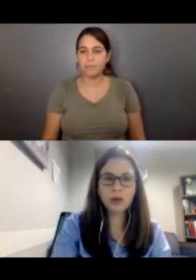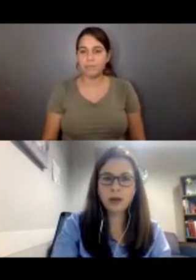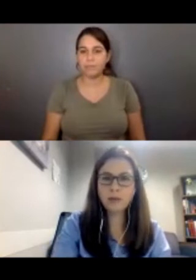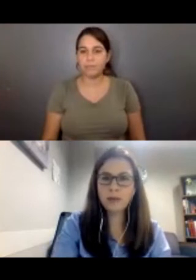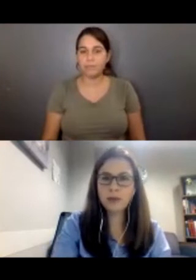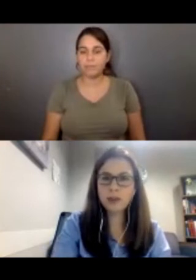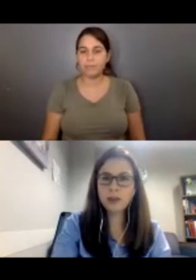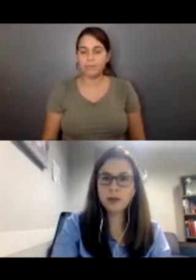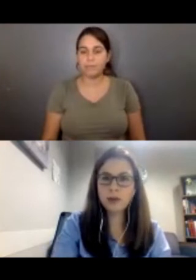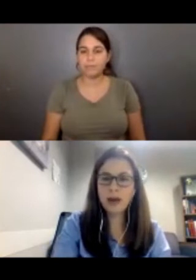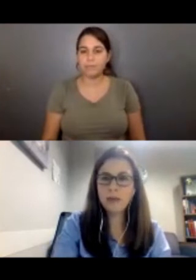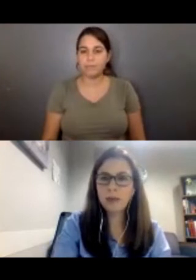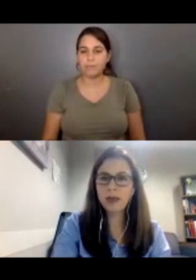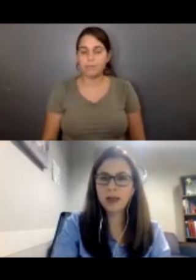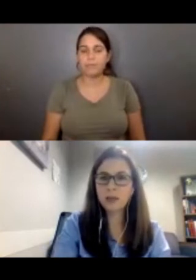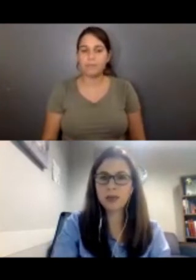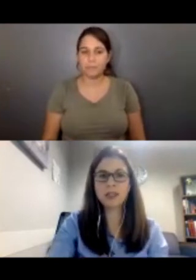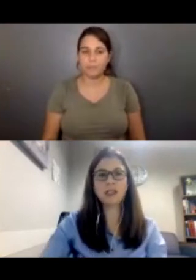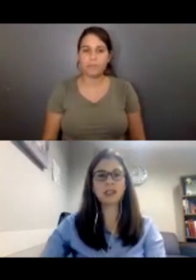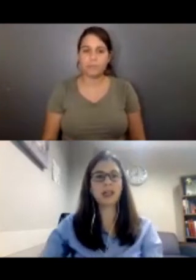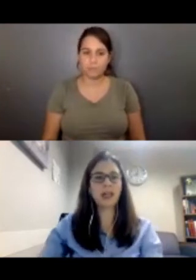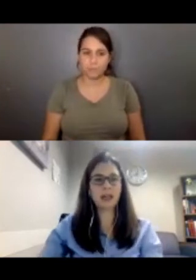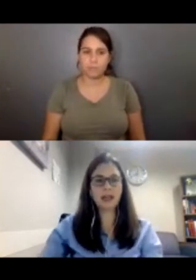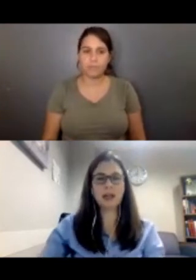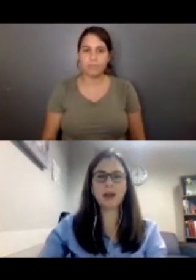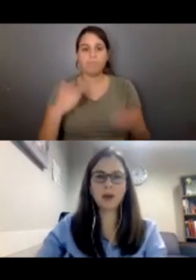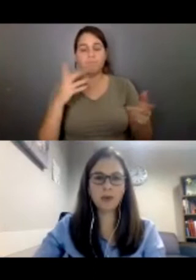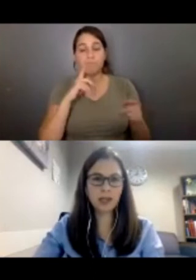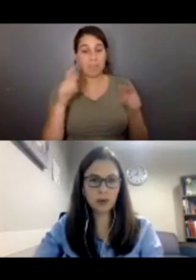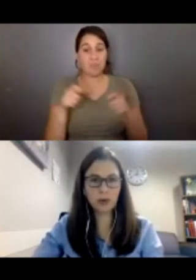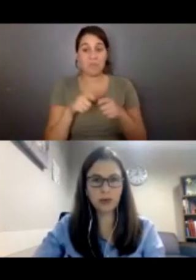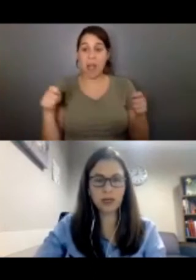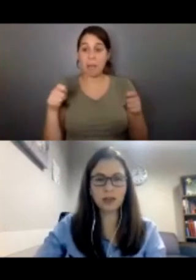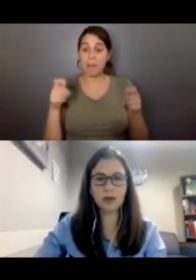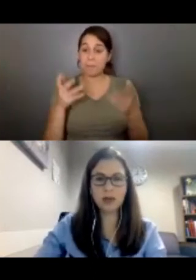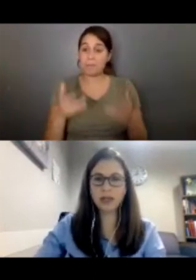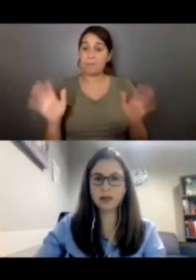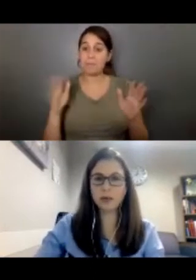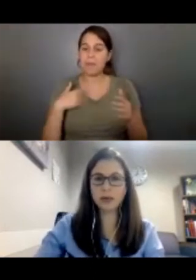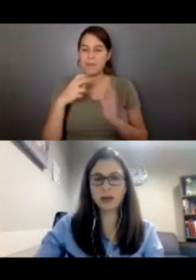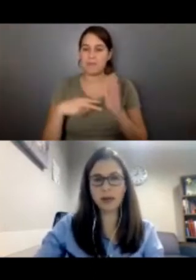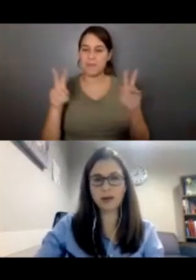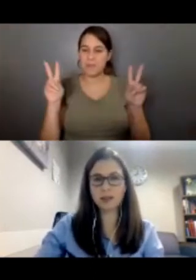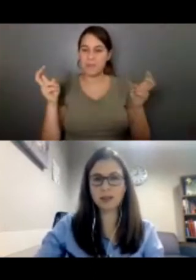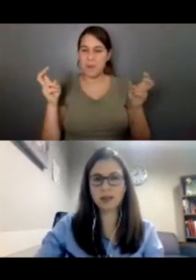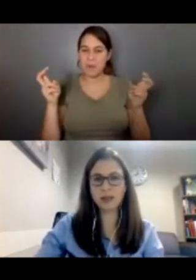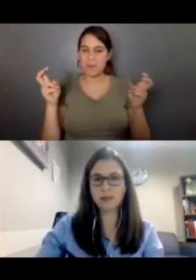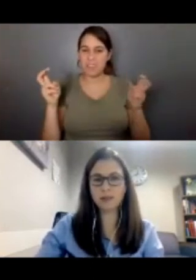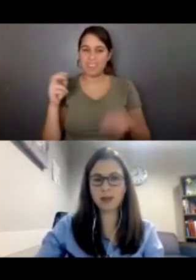So to sort of wrap up and end our presentation today, I want to read this quote from Dr. Gawande, who's written